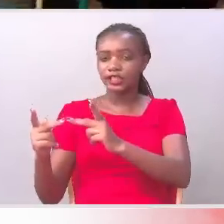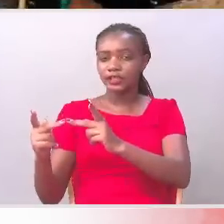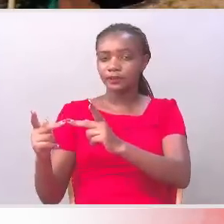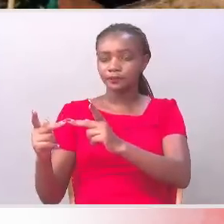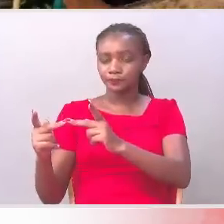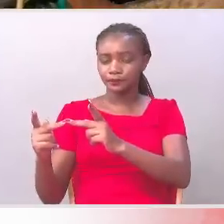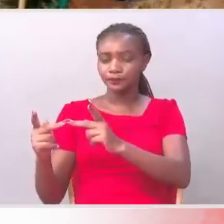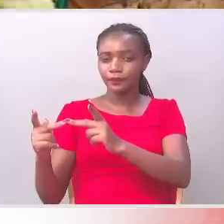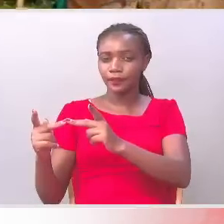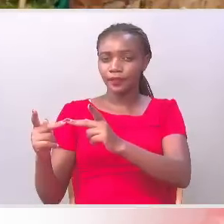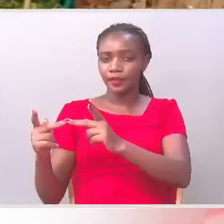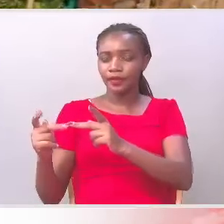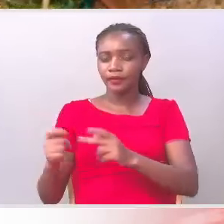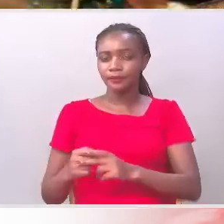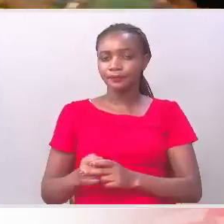project